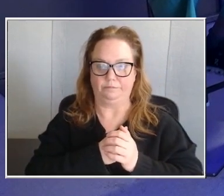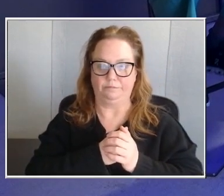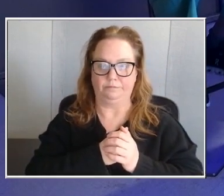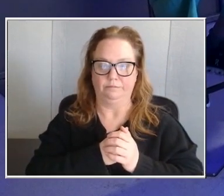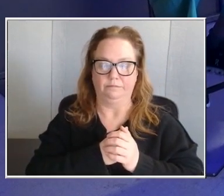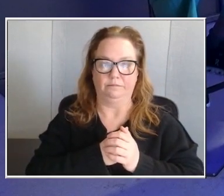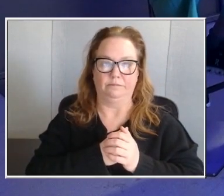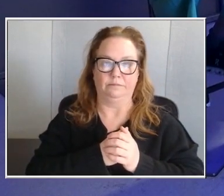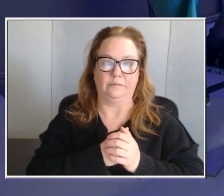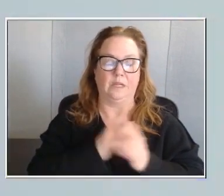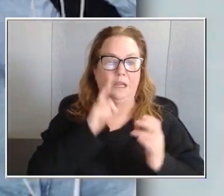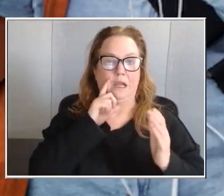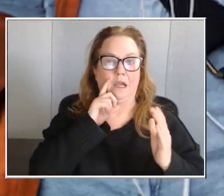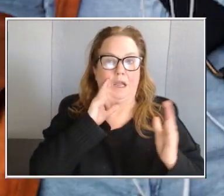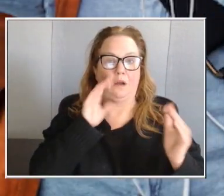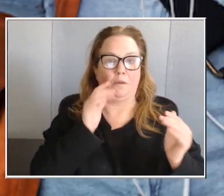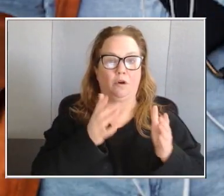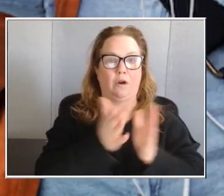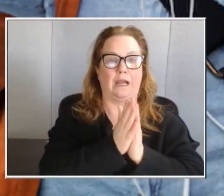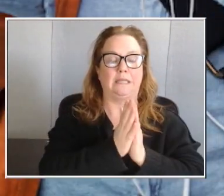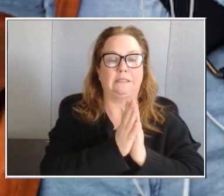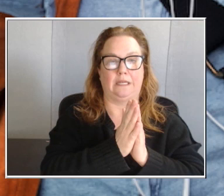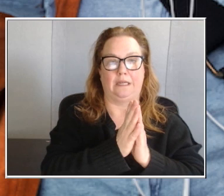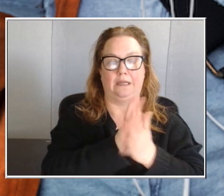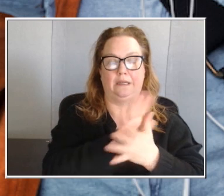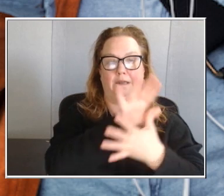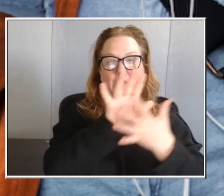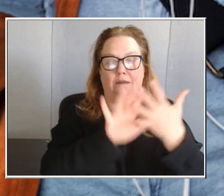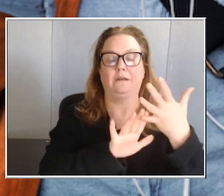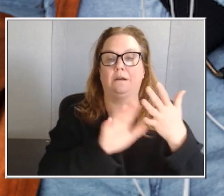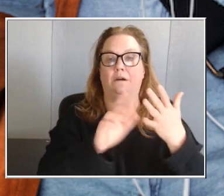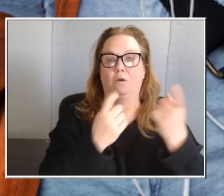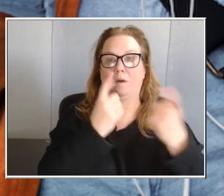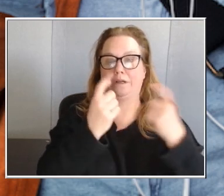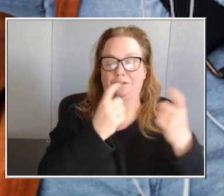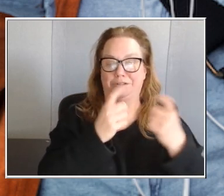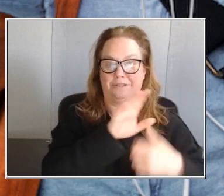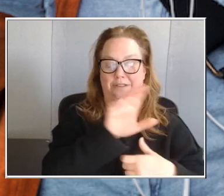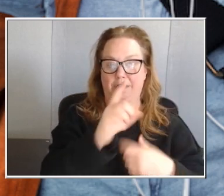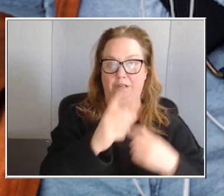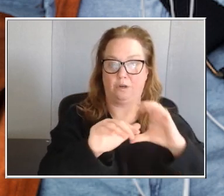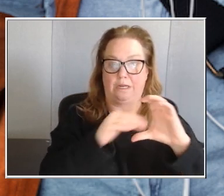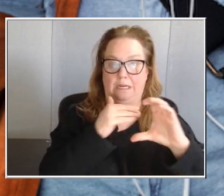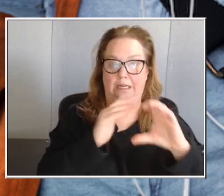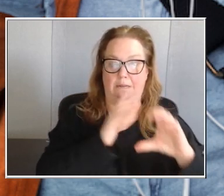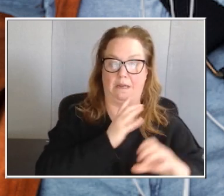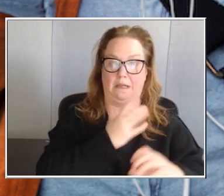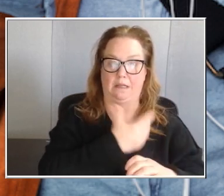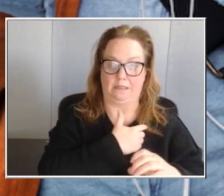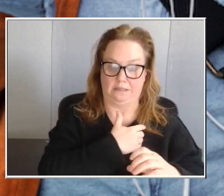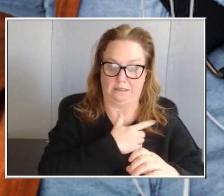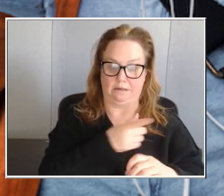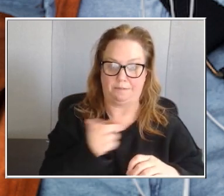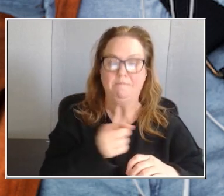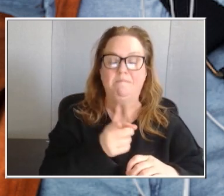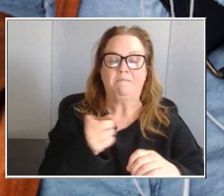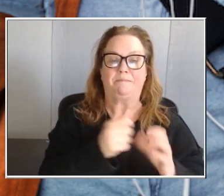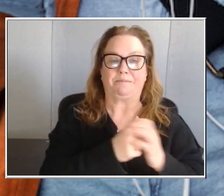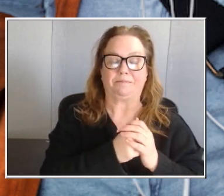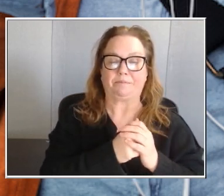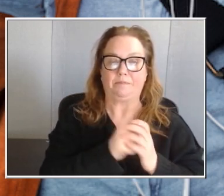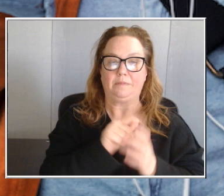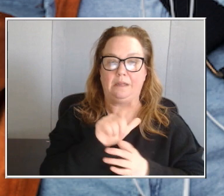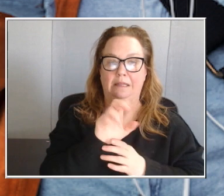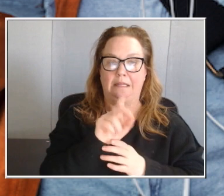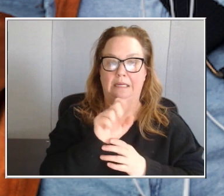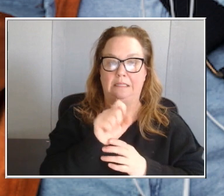I hope you're asking questions in the chat threads on YouTube, Facebook, or Twitter. You can also email questions to the Medical News Network. The links are on the